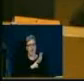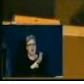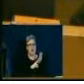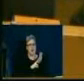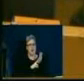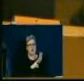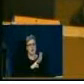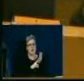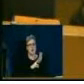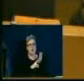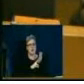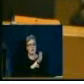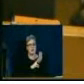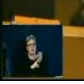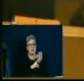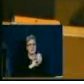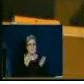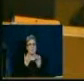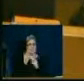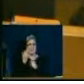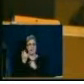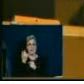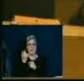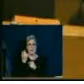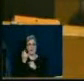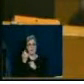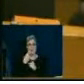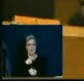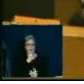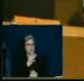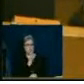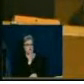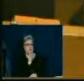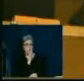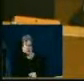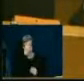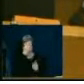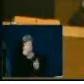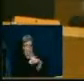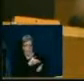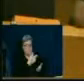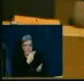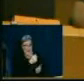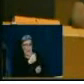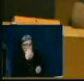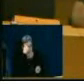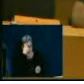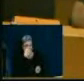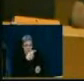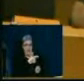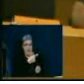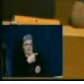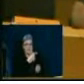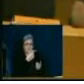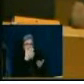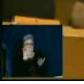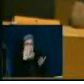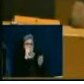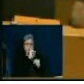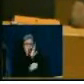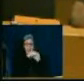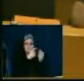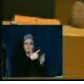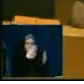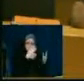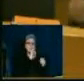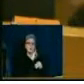So I think he thought that action, I don't want to speak for him, but I think he thought he was doing the will of the board.